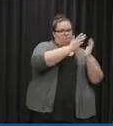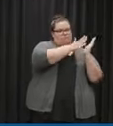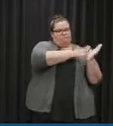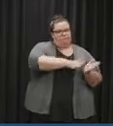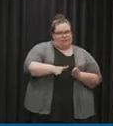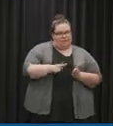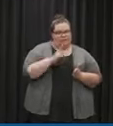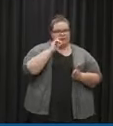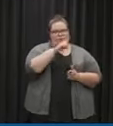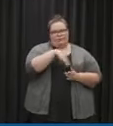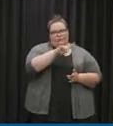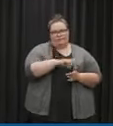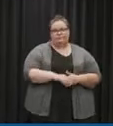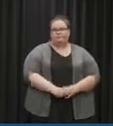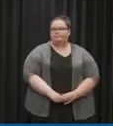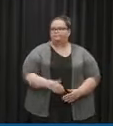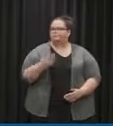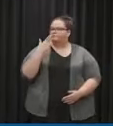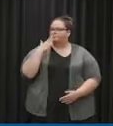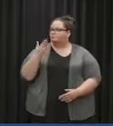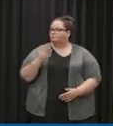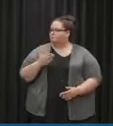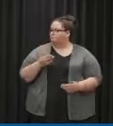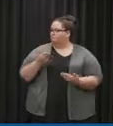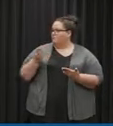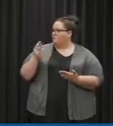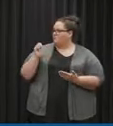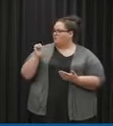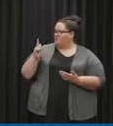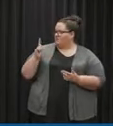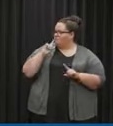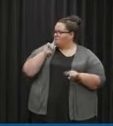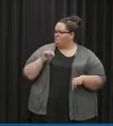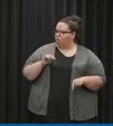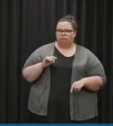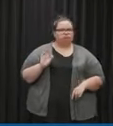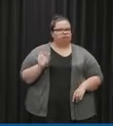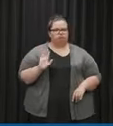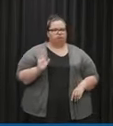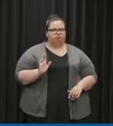plan and make those decisions. Thank you, George.